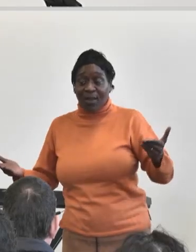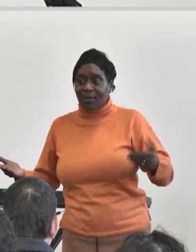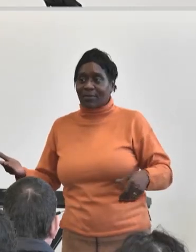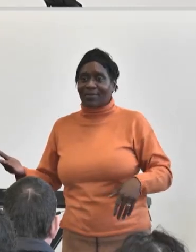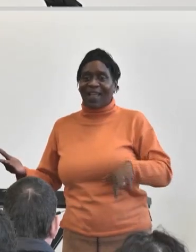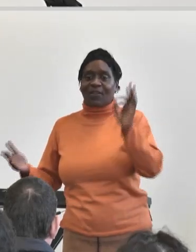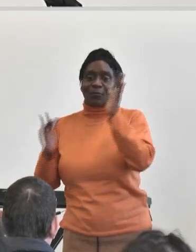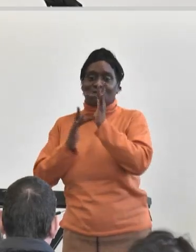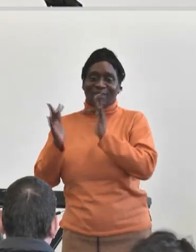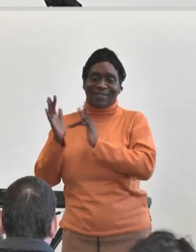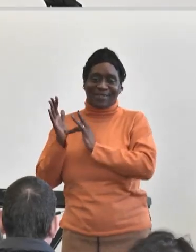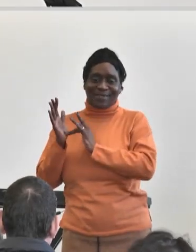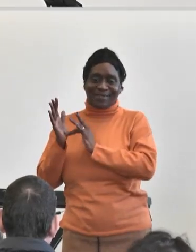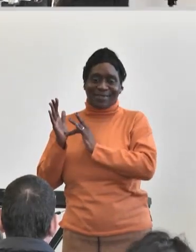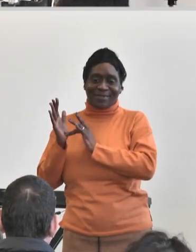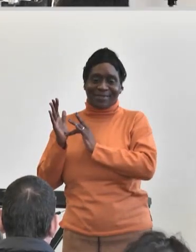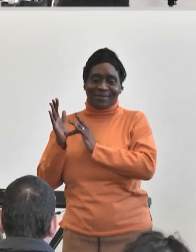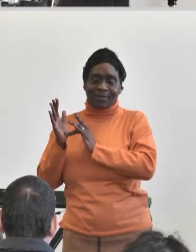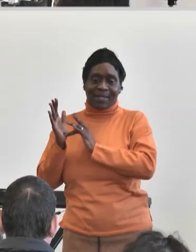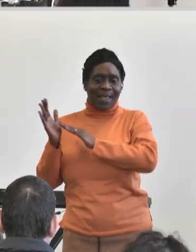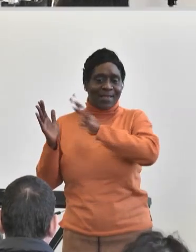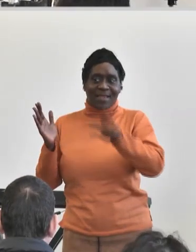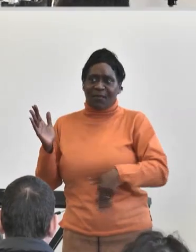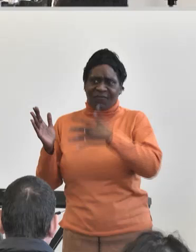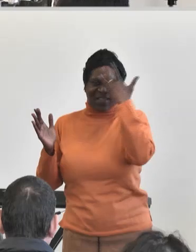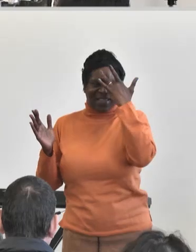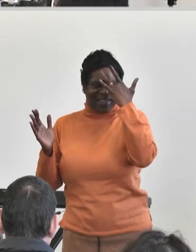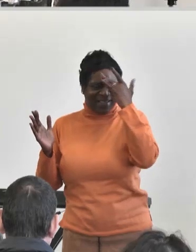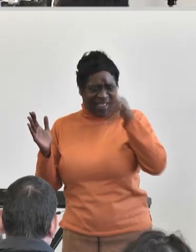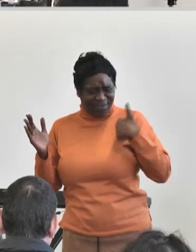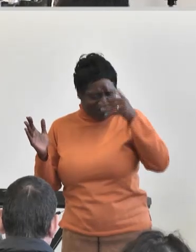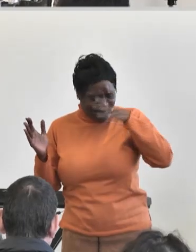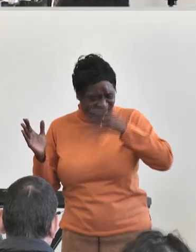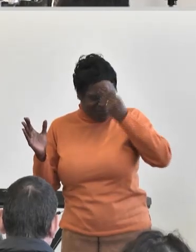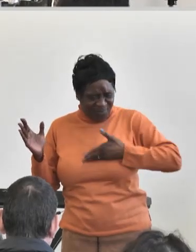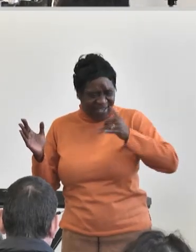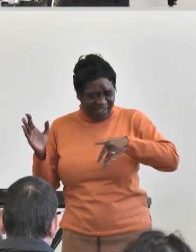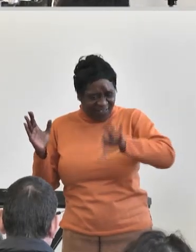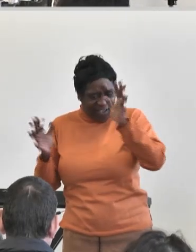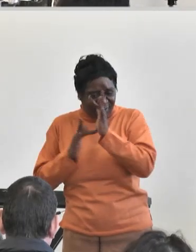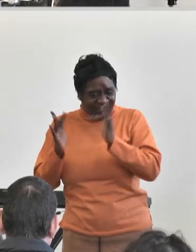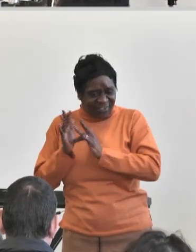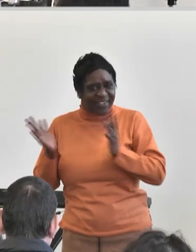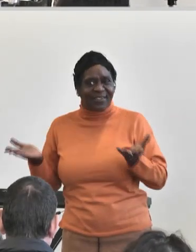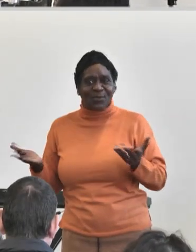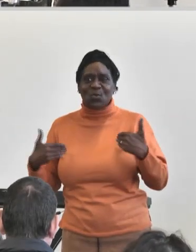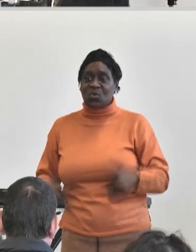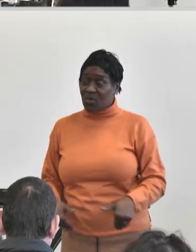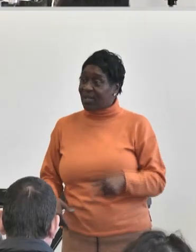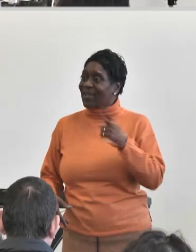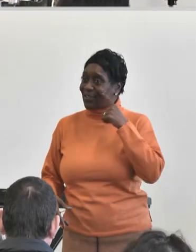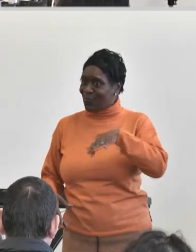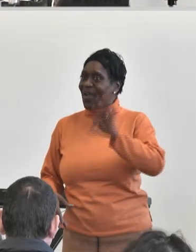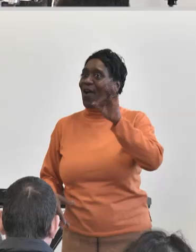I found Jesus. Encontré a Jesús. I'll never forget him saying that. Nunca olvidaré él decirme eso. And I said, you also